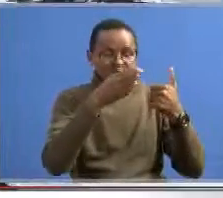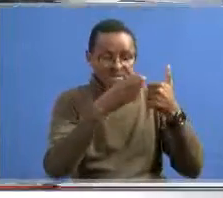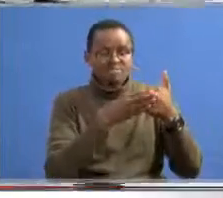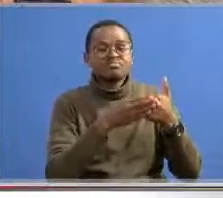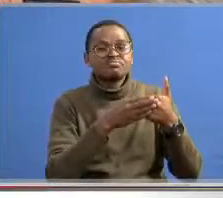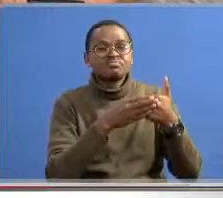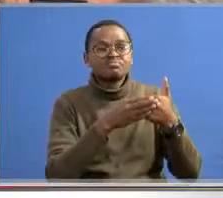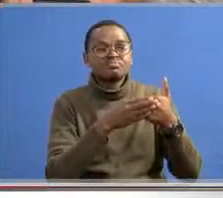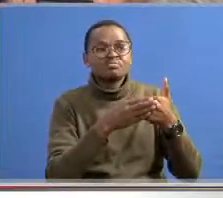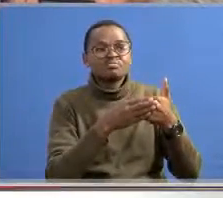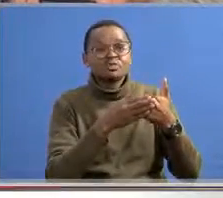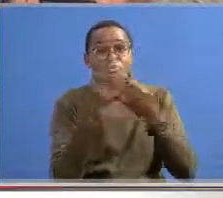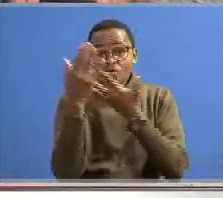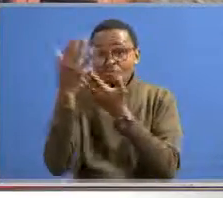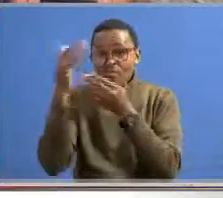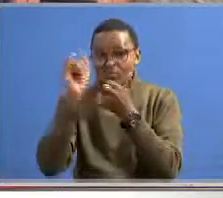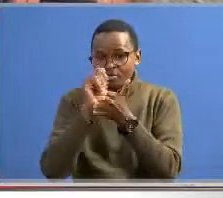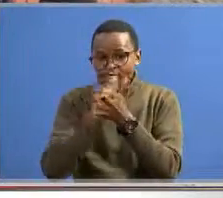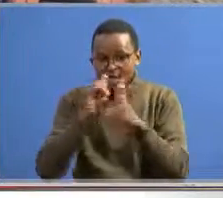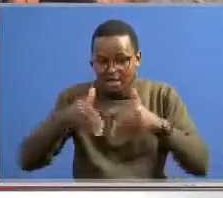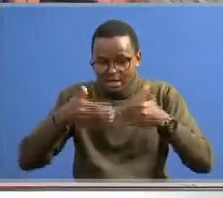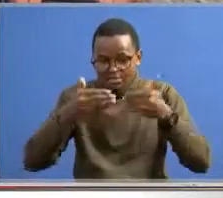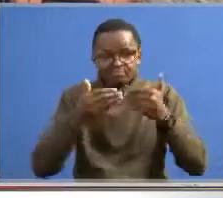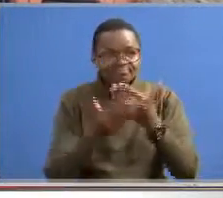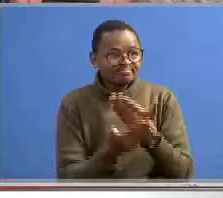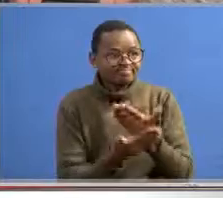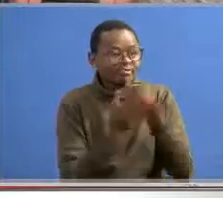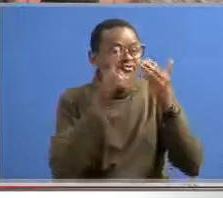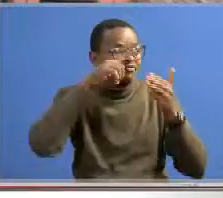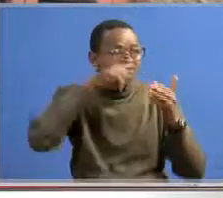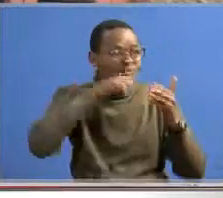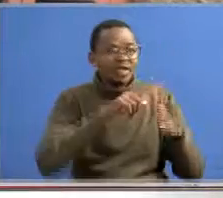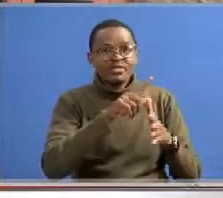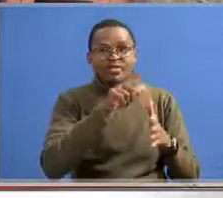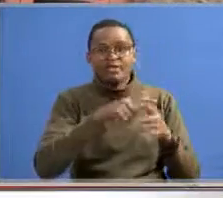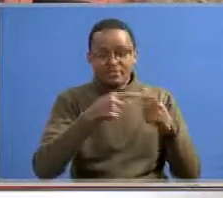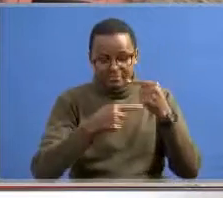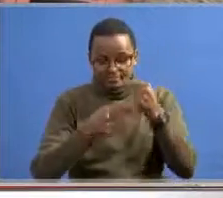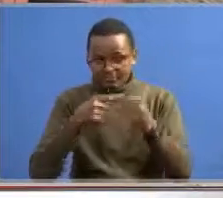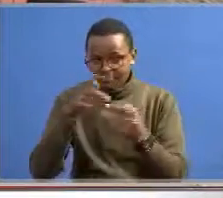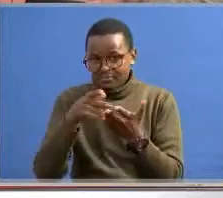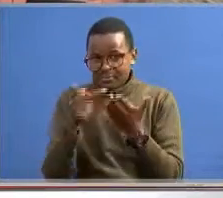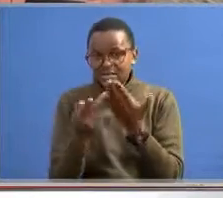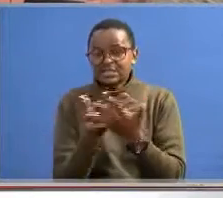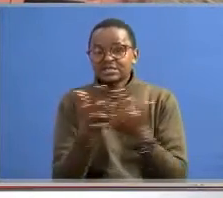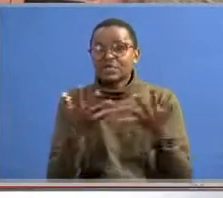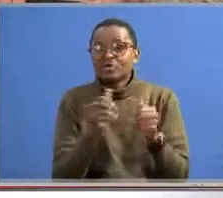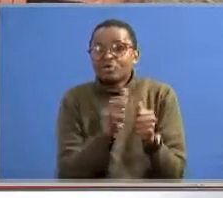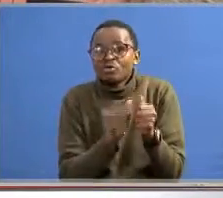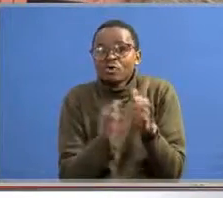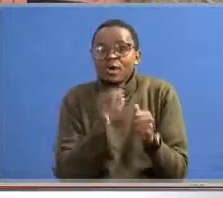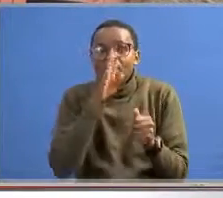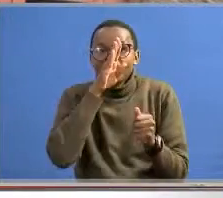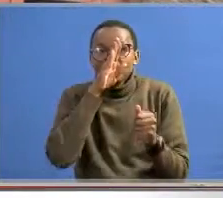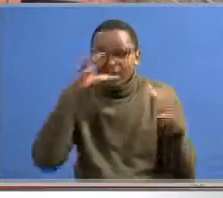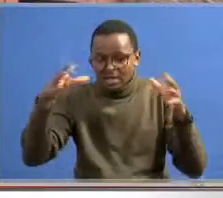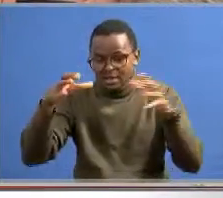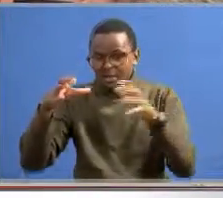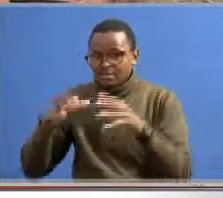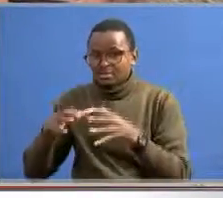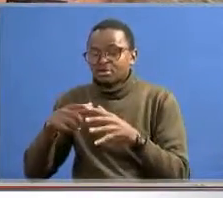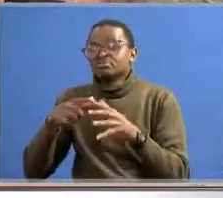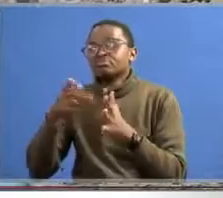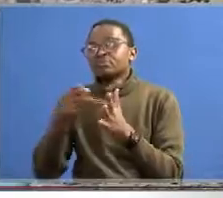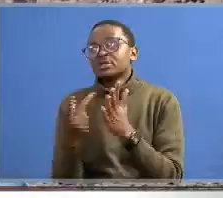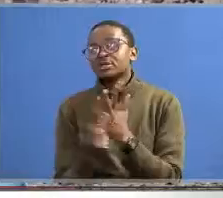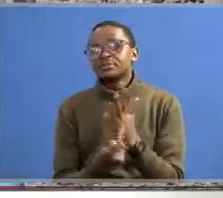allocation, were hopeful that the allocation will help them finish the then ongoing projects, some of which have now been classified as toll